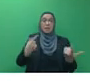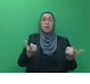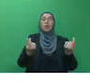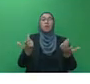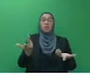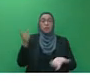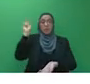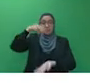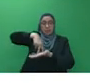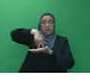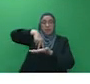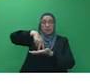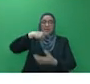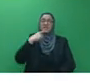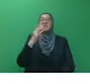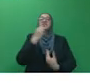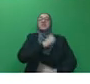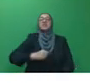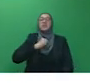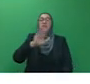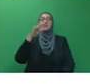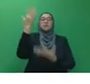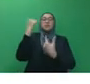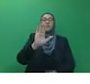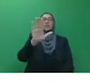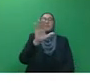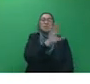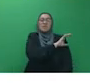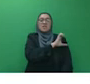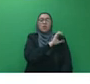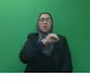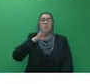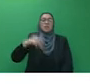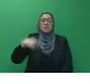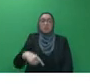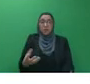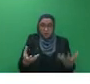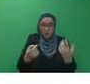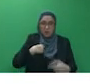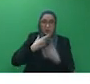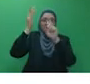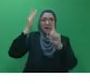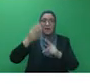you want you're gonna do you